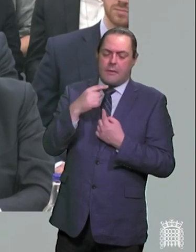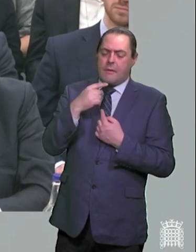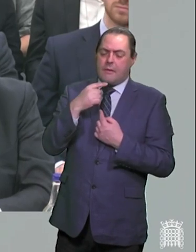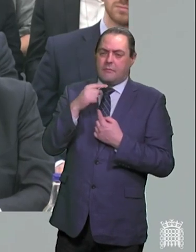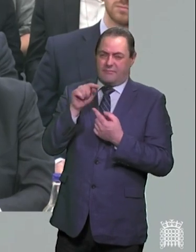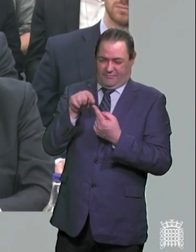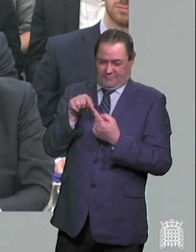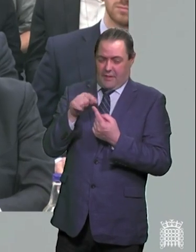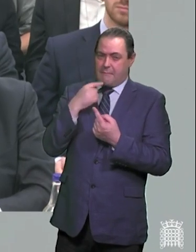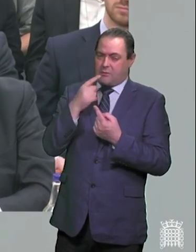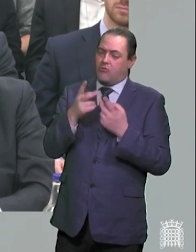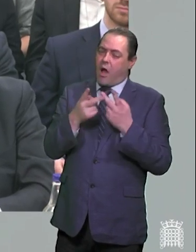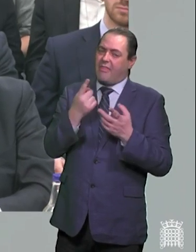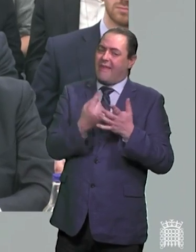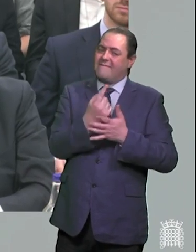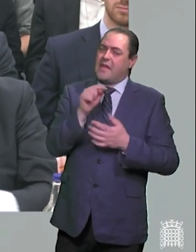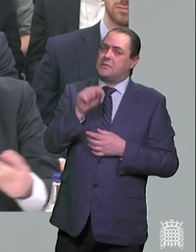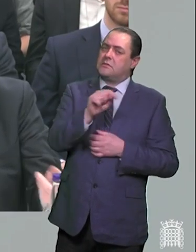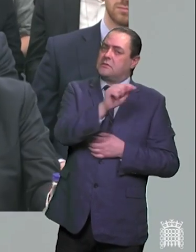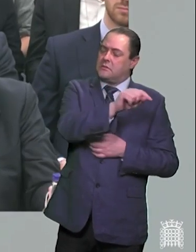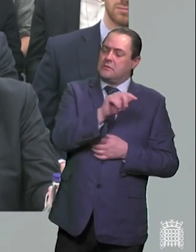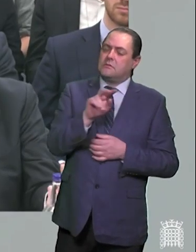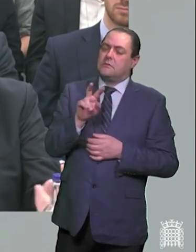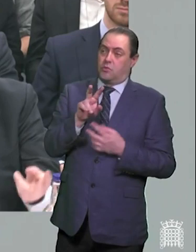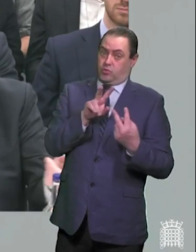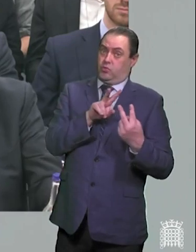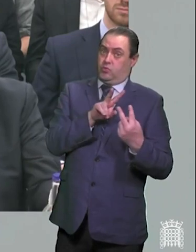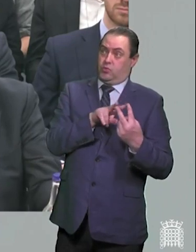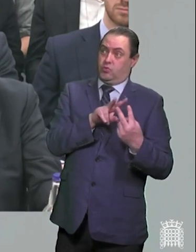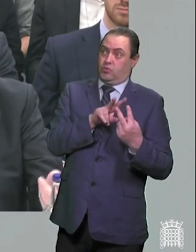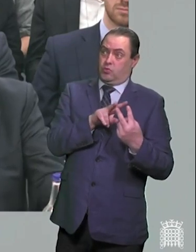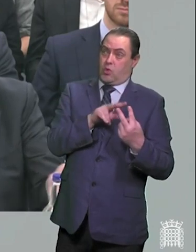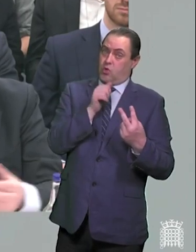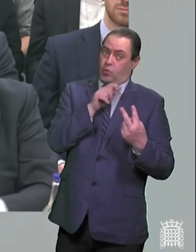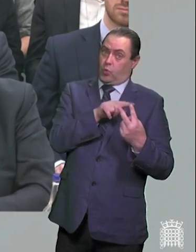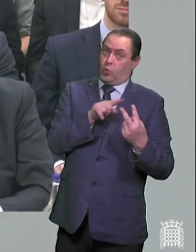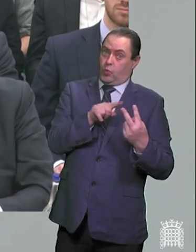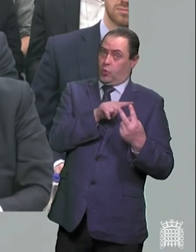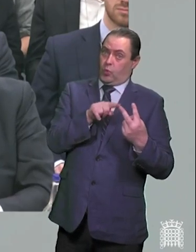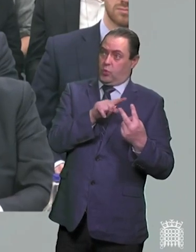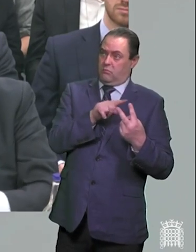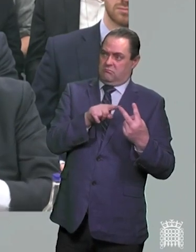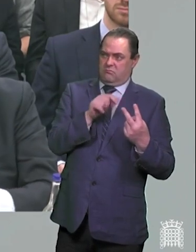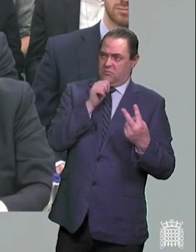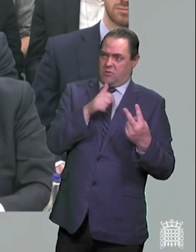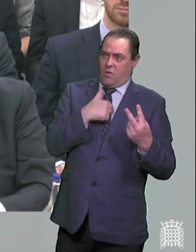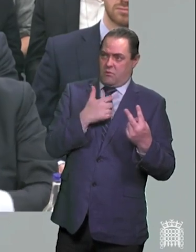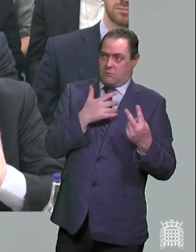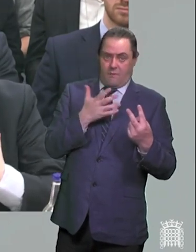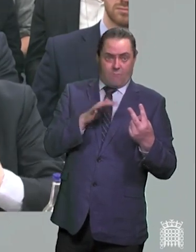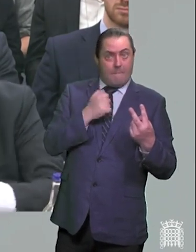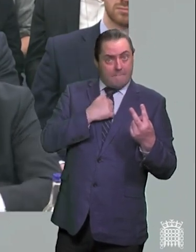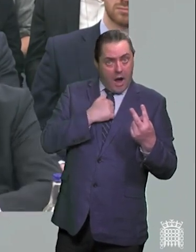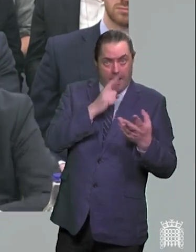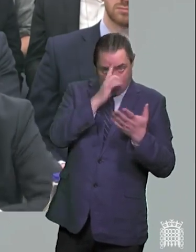other events, two of which I knew directly about and knew that there was no, as